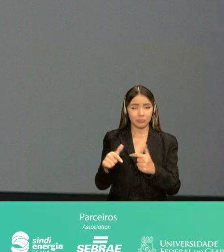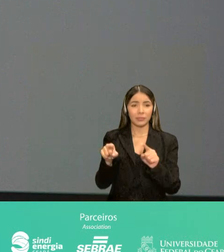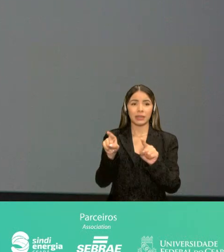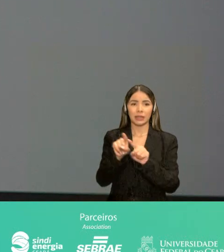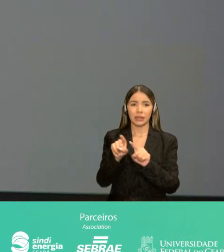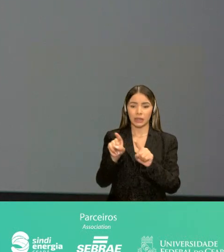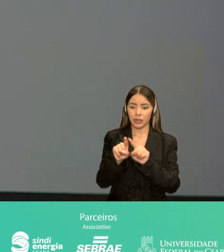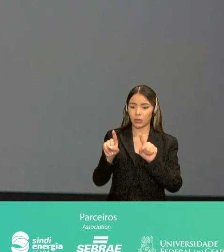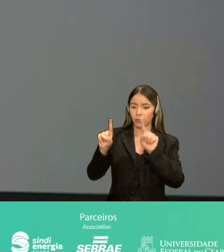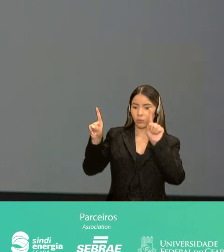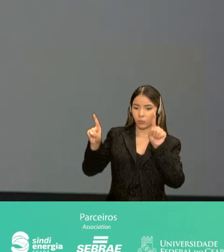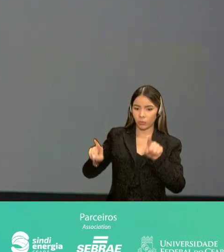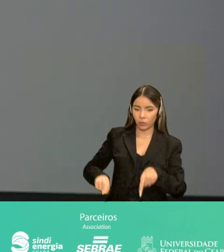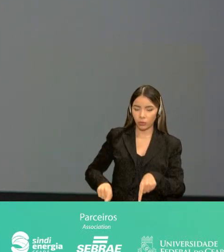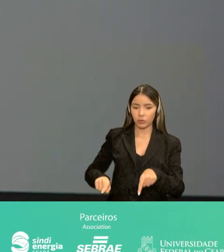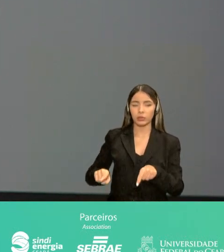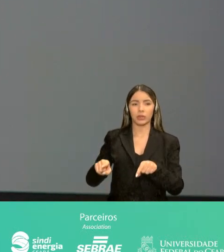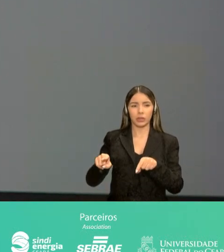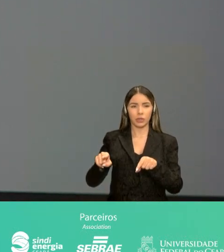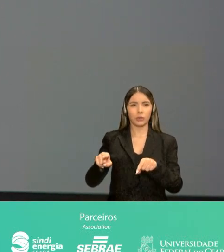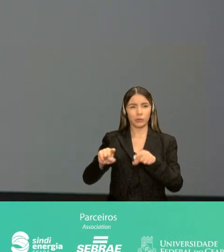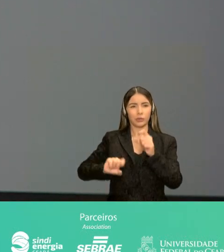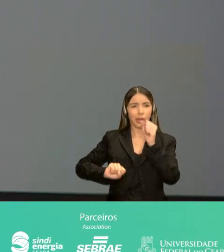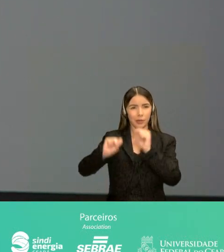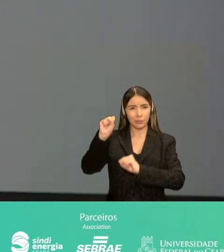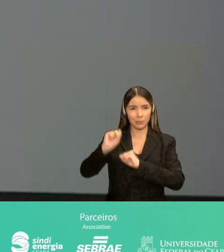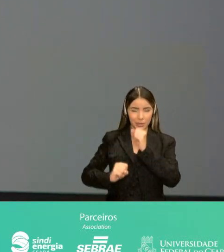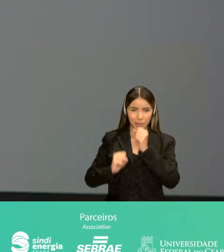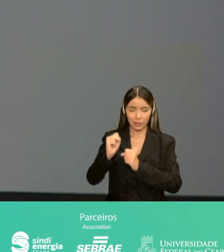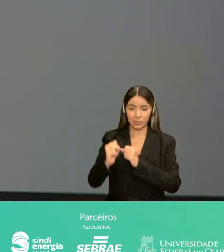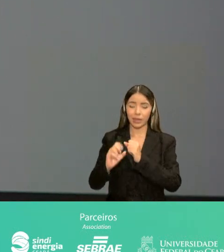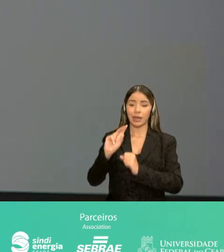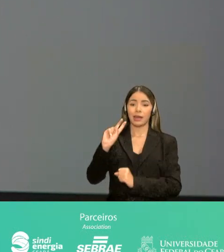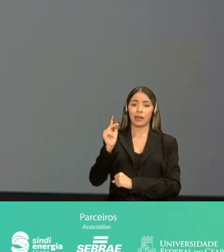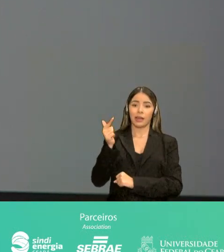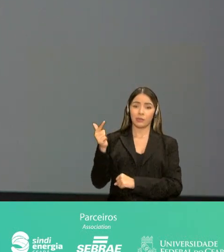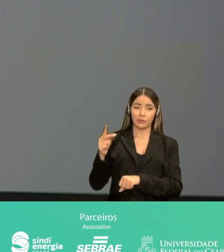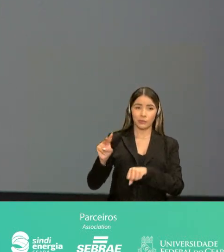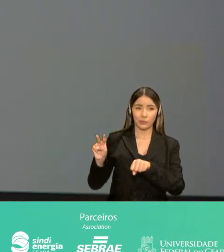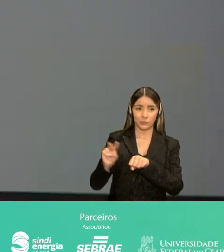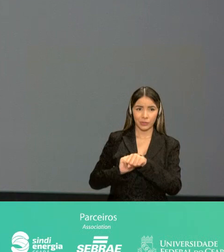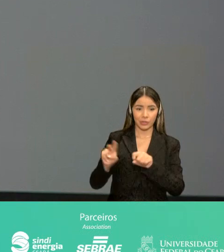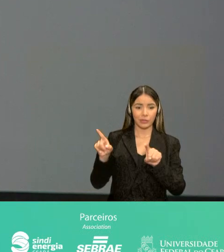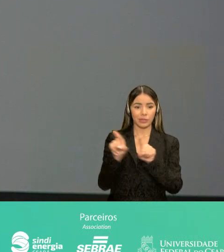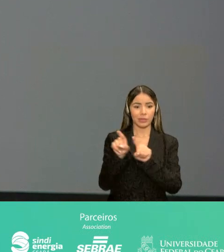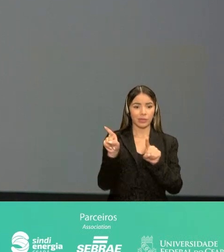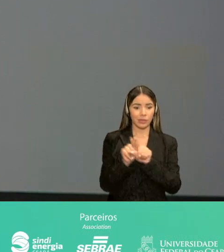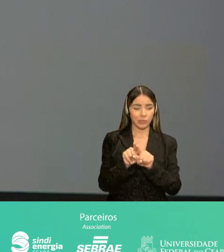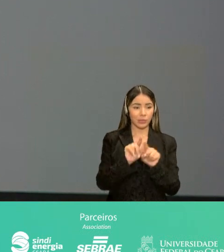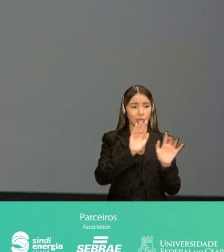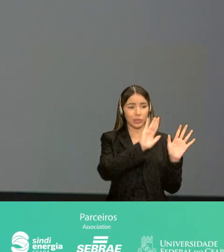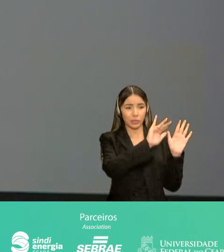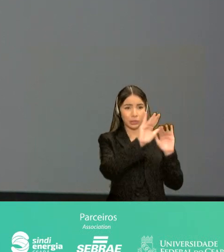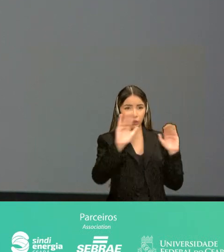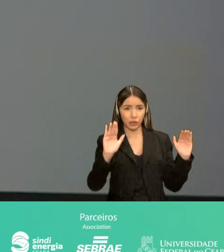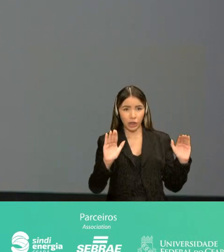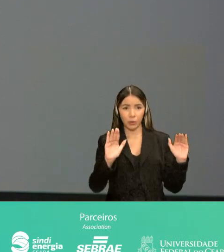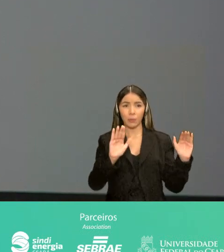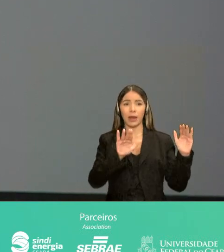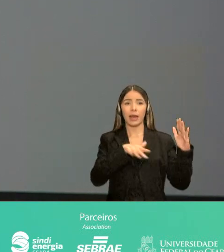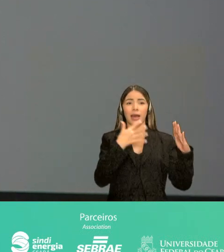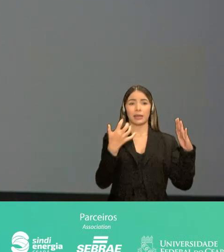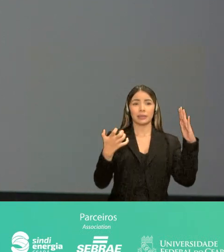hydrogen, de produção de green hidrogênio hydrogen verde, mas é toda plants, essa it's not cadeia. Então only about eu green convido hydrogen desde já plants. essas empresas, It's about né, a que